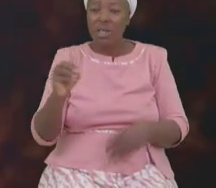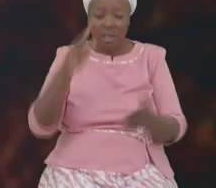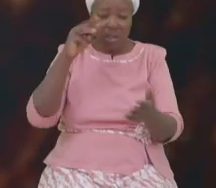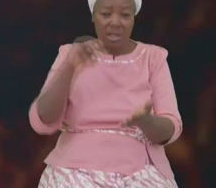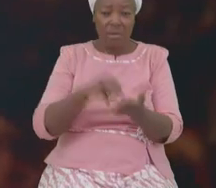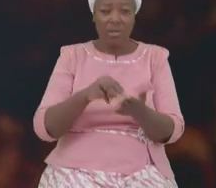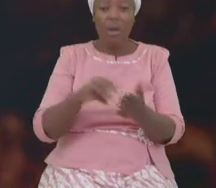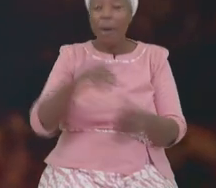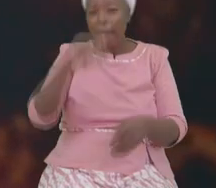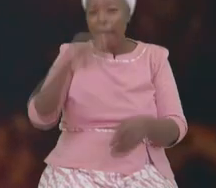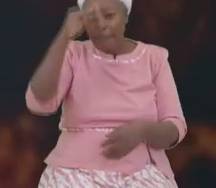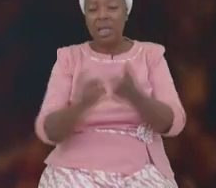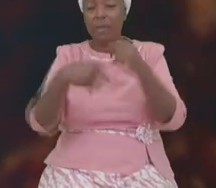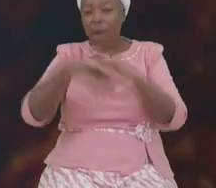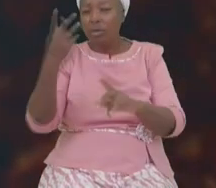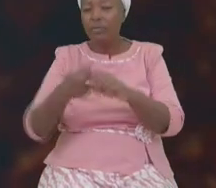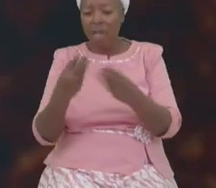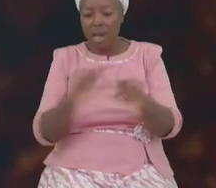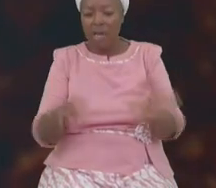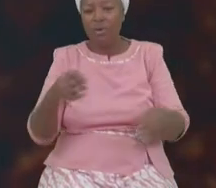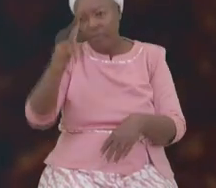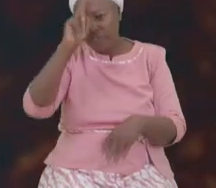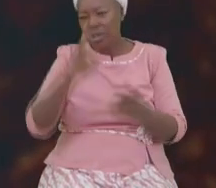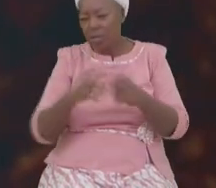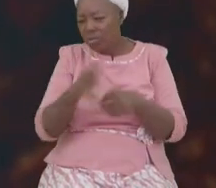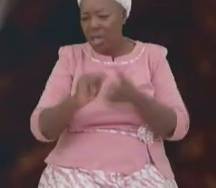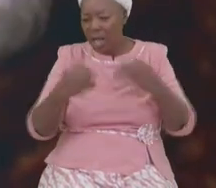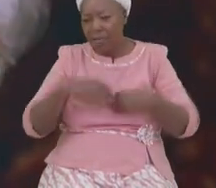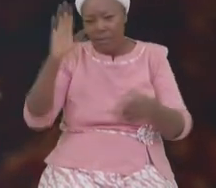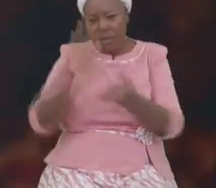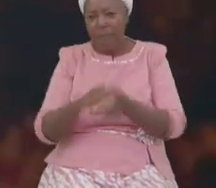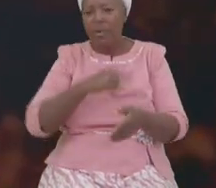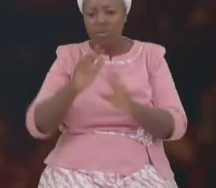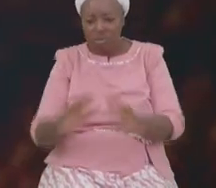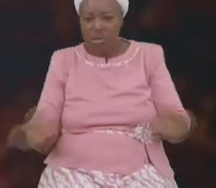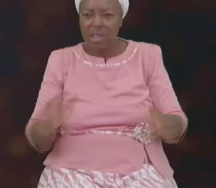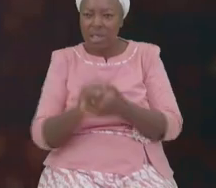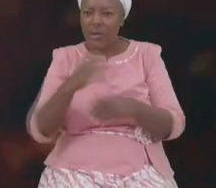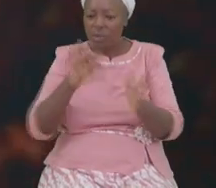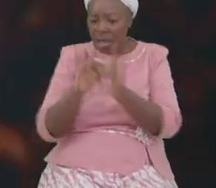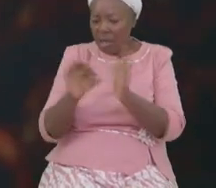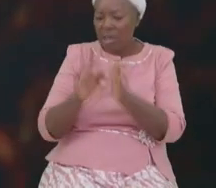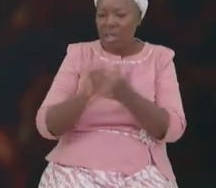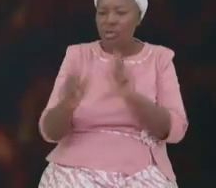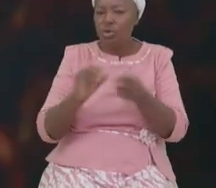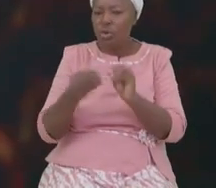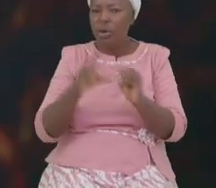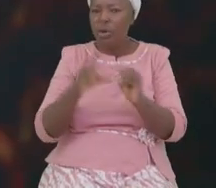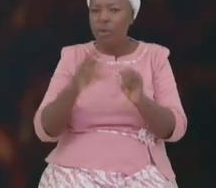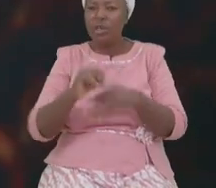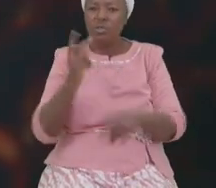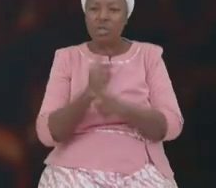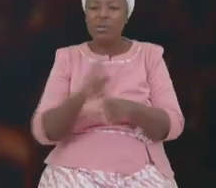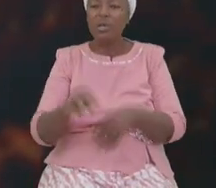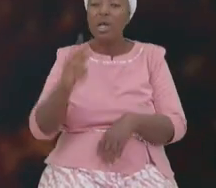land of Egypt, and then those who had wives and then children. That's why we calculated the number of the people, about